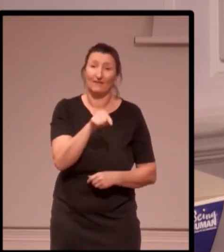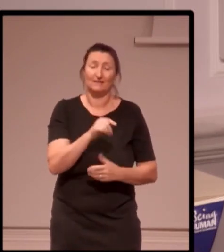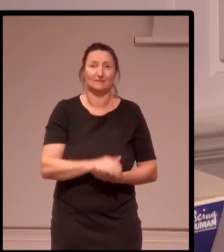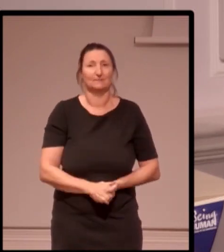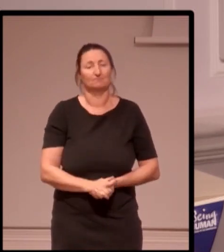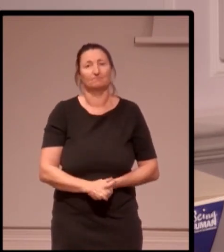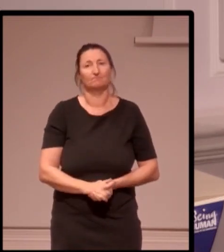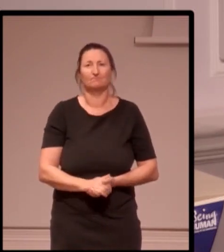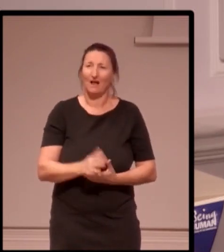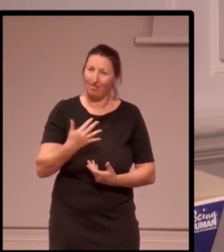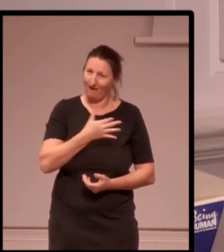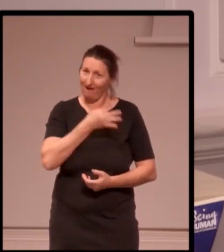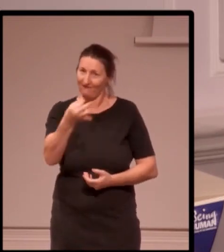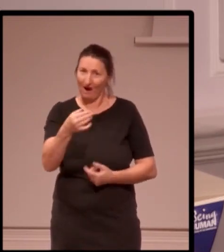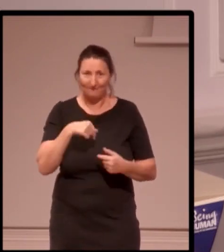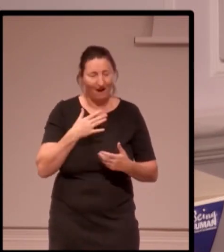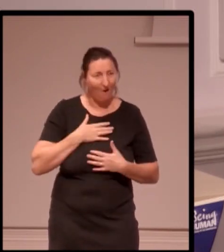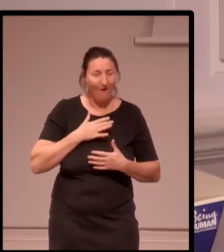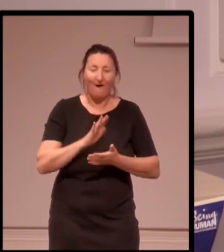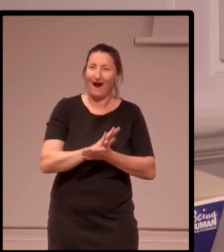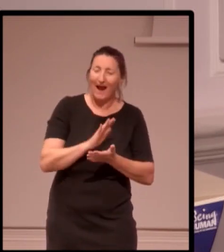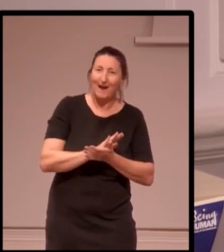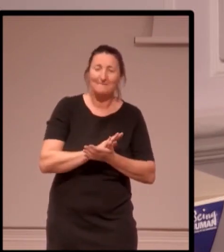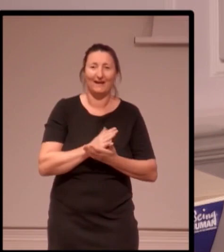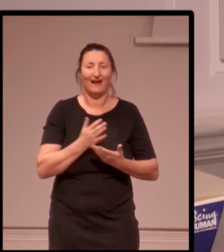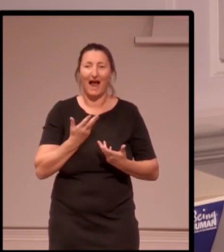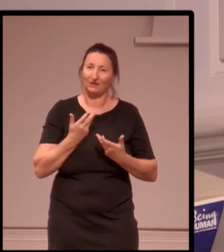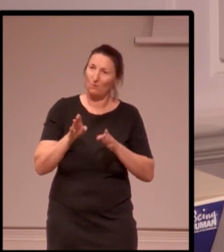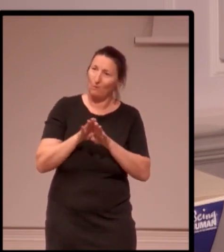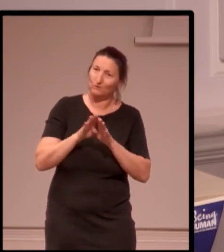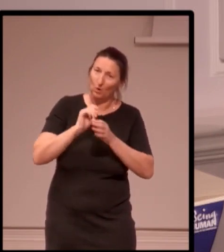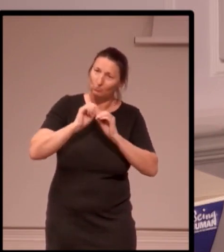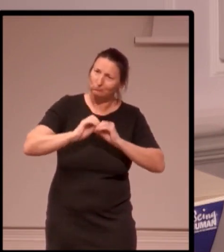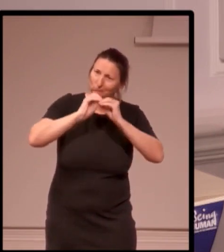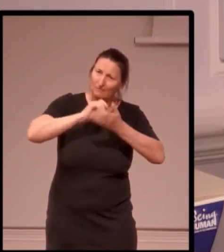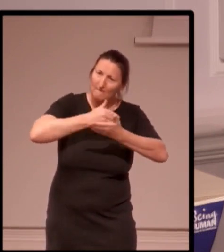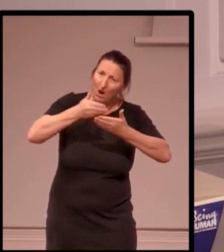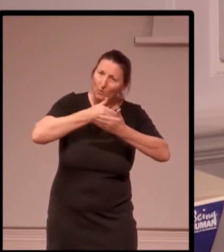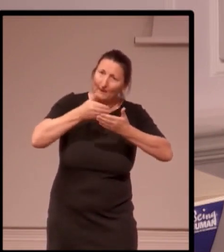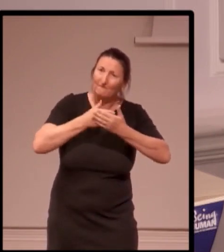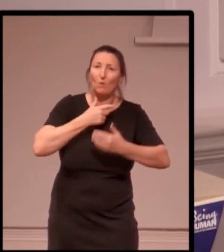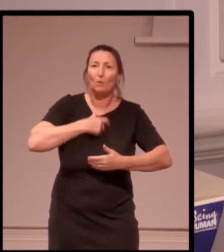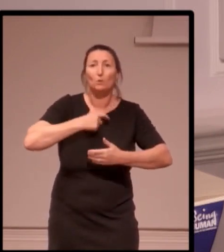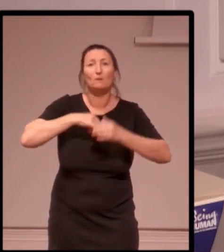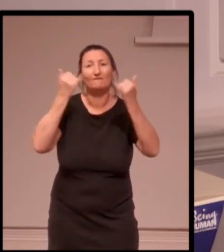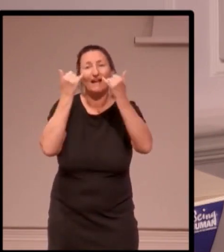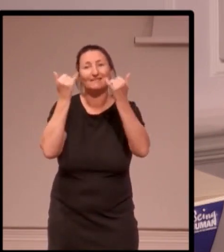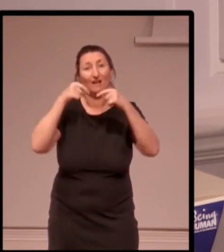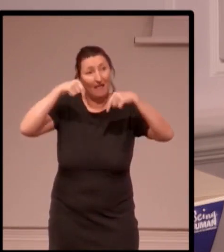I was delighted to be asked to write a poem for the Being Human Festival and for this particular